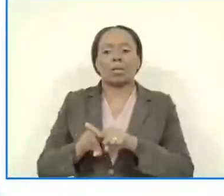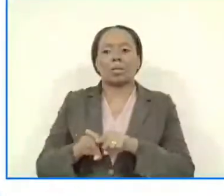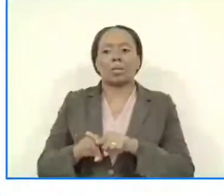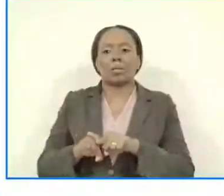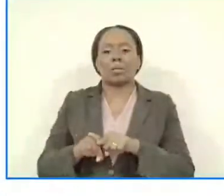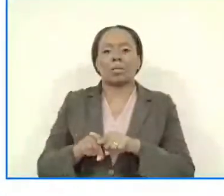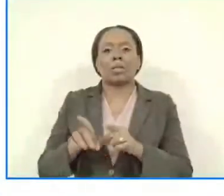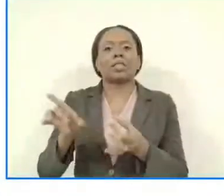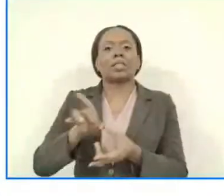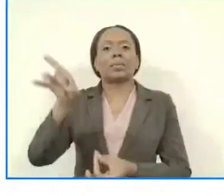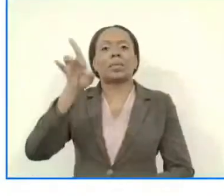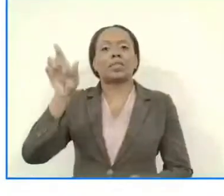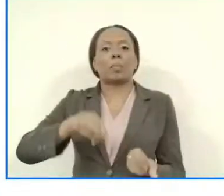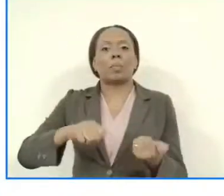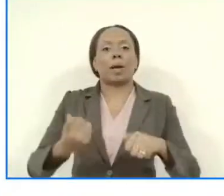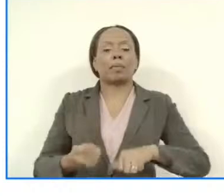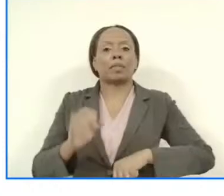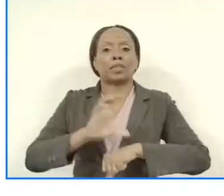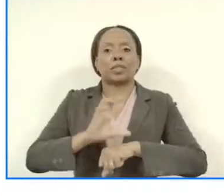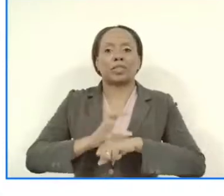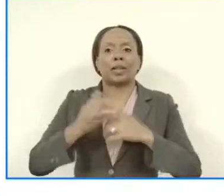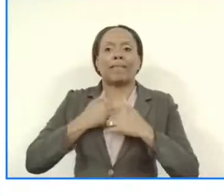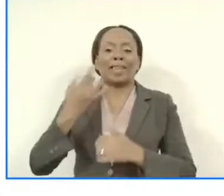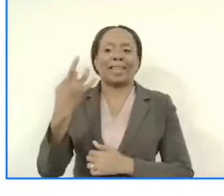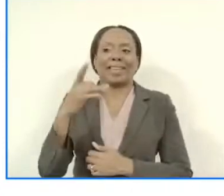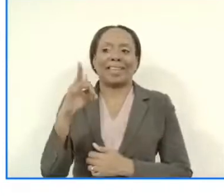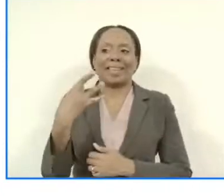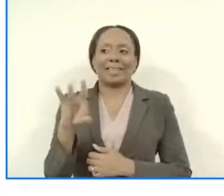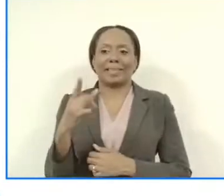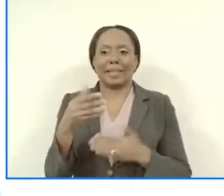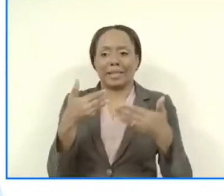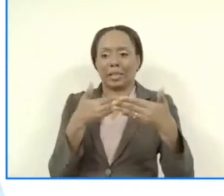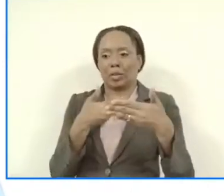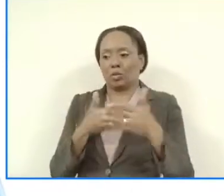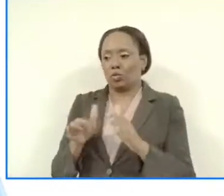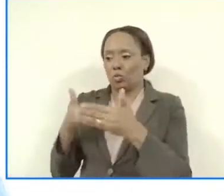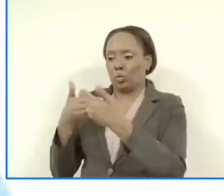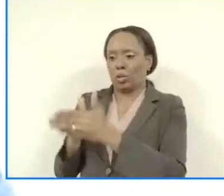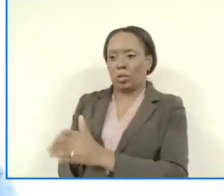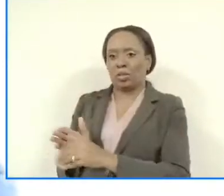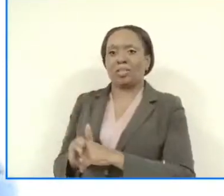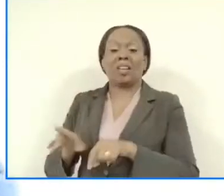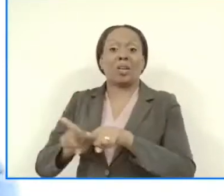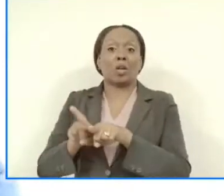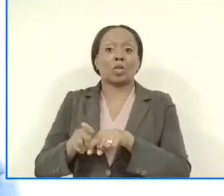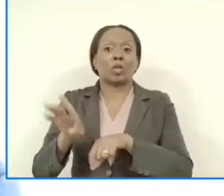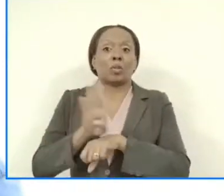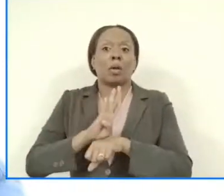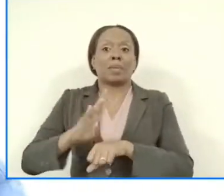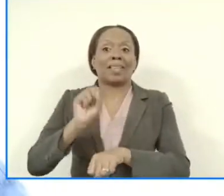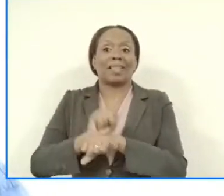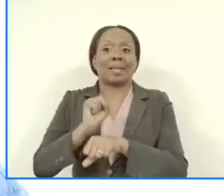Baptist Church, 18 units there, and also from the Labour College.